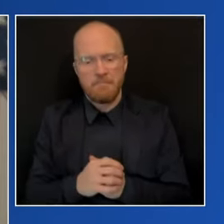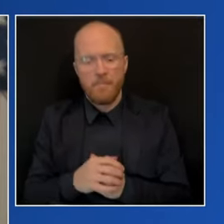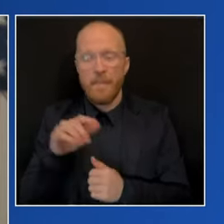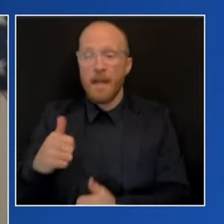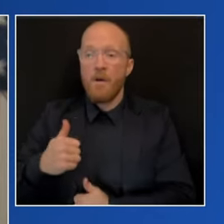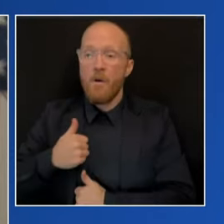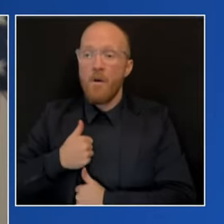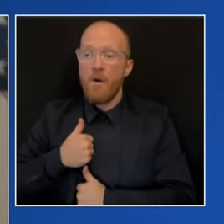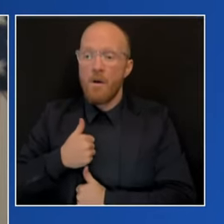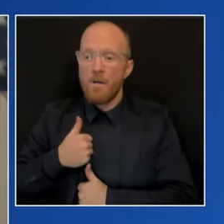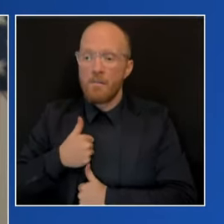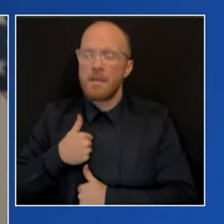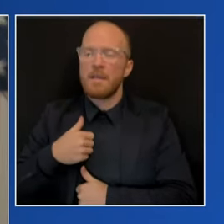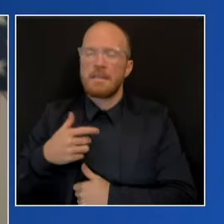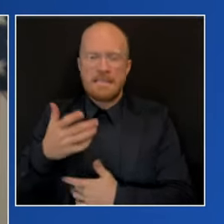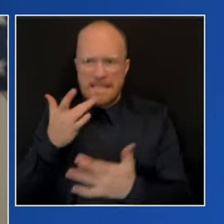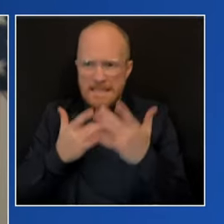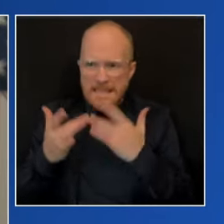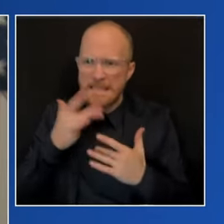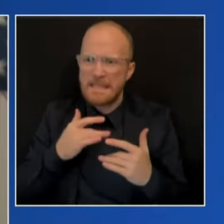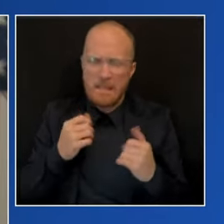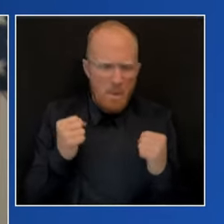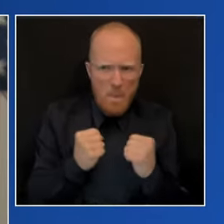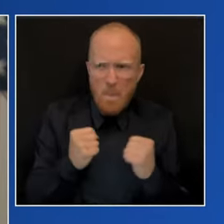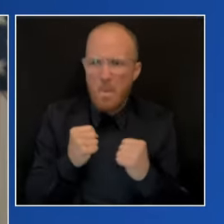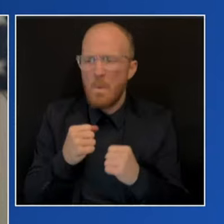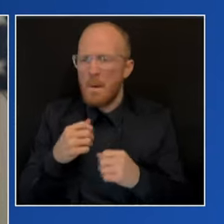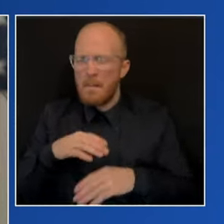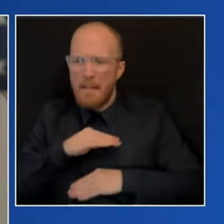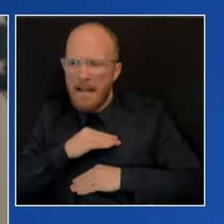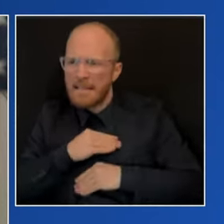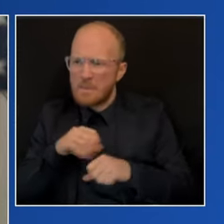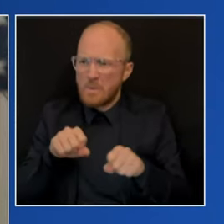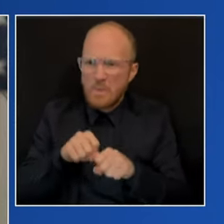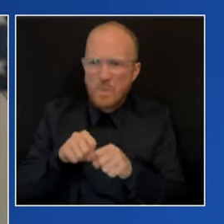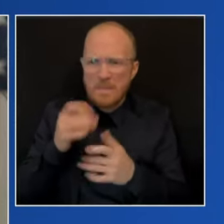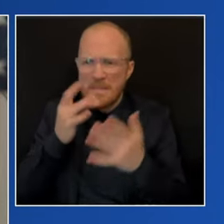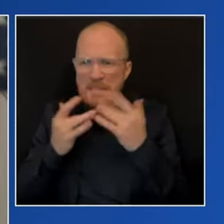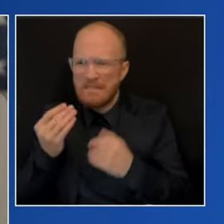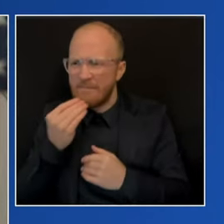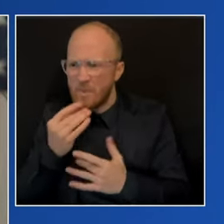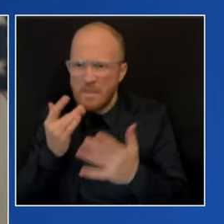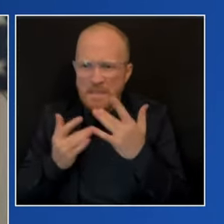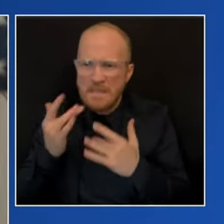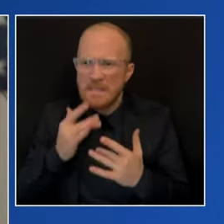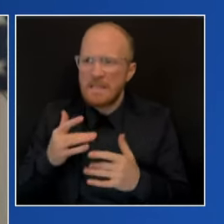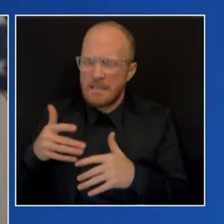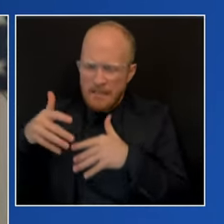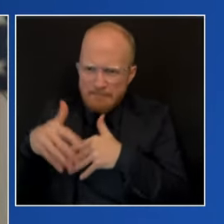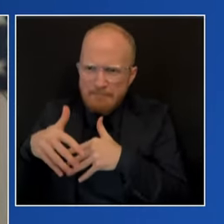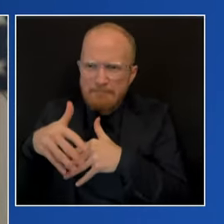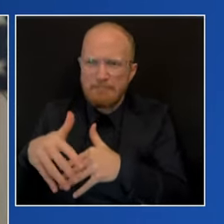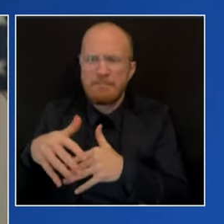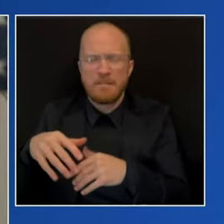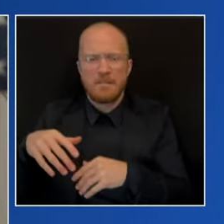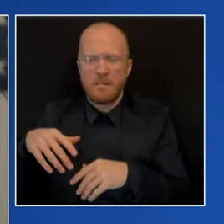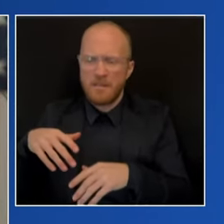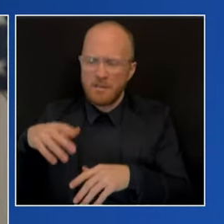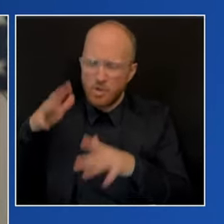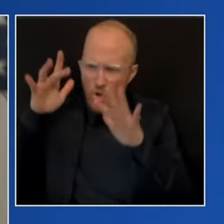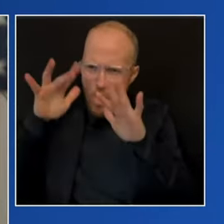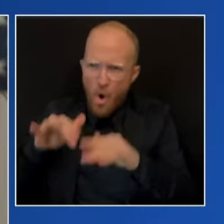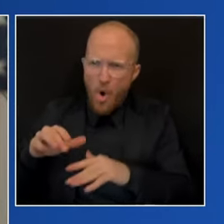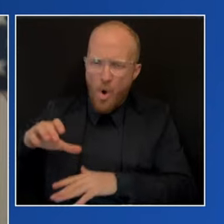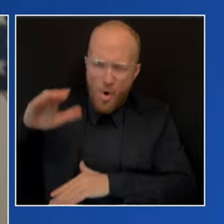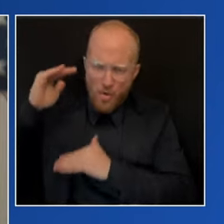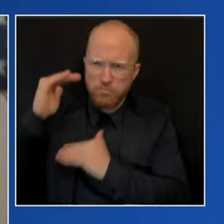lacked blankets and food, clothes and shoes, this army whose march left bloody bare footprints in the snow,